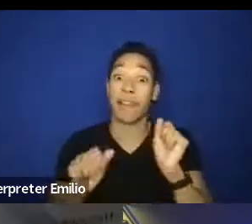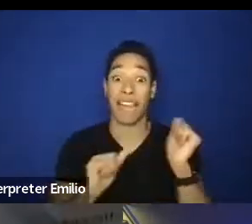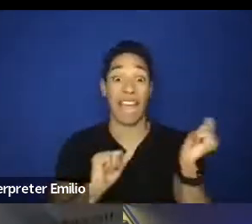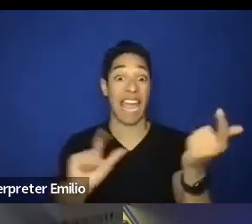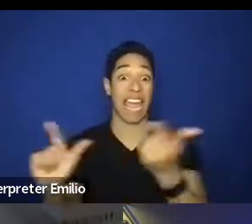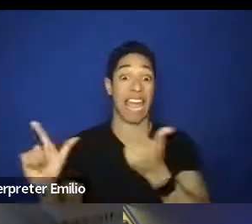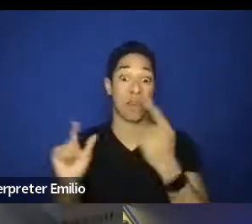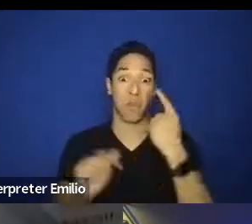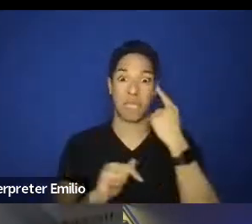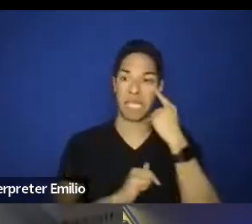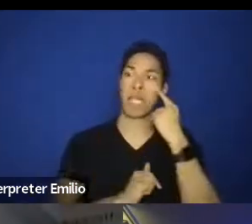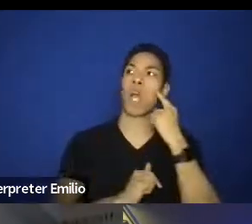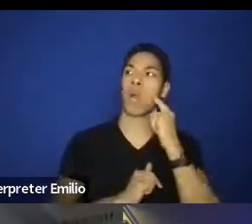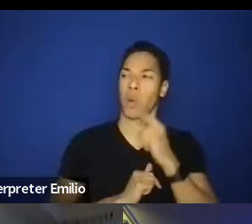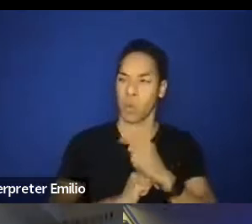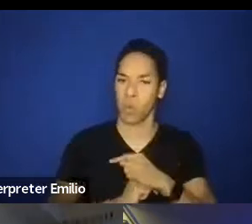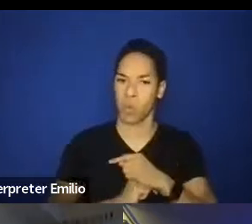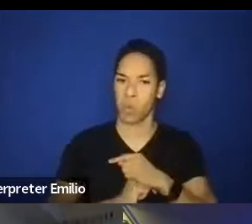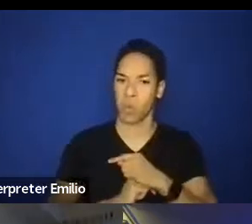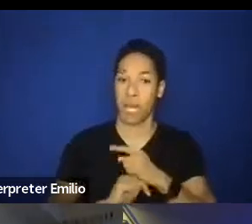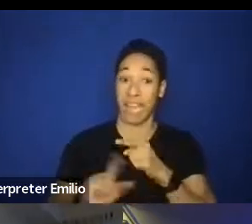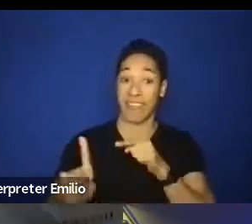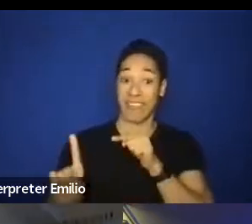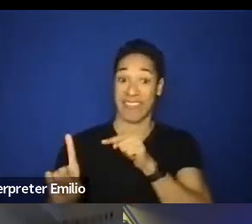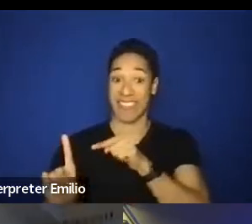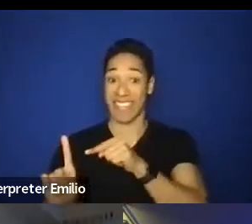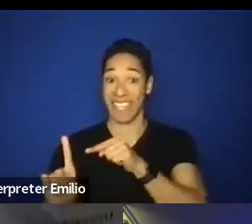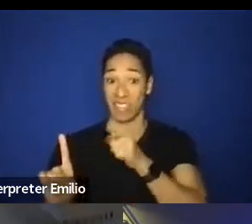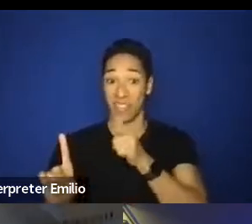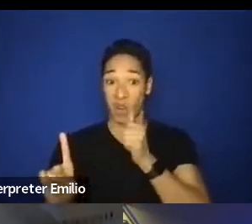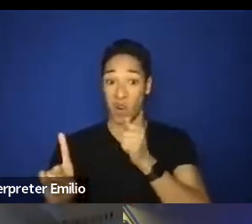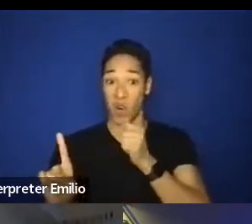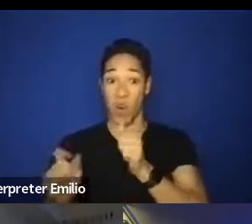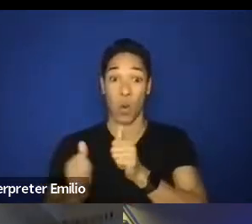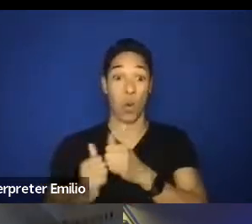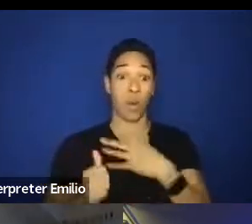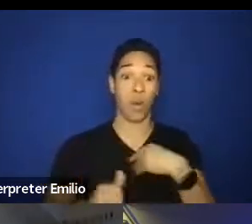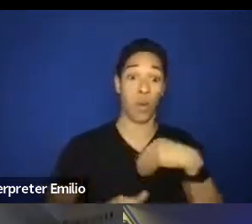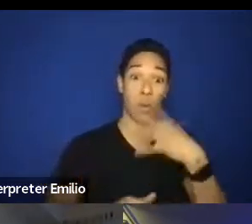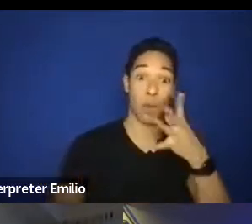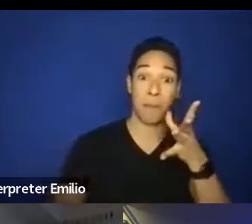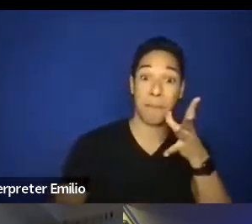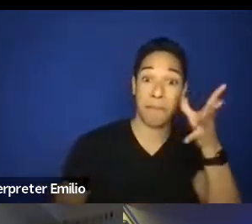this girl with white parents, they're abusive,